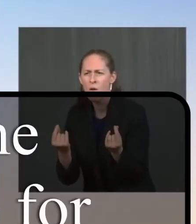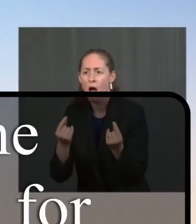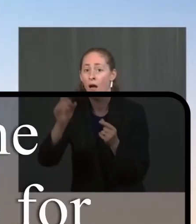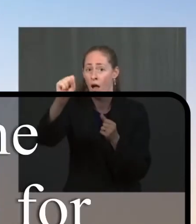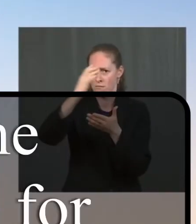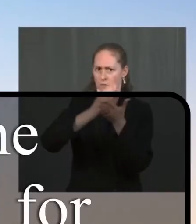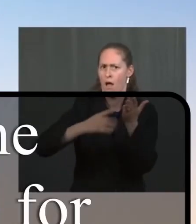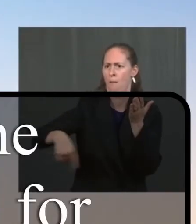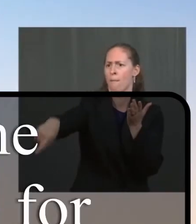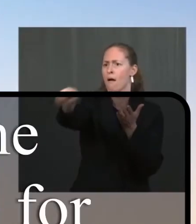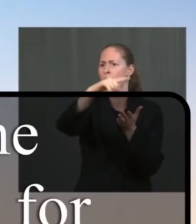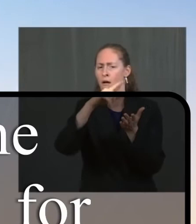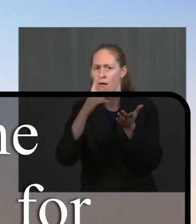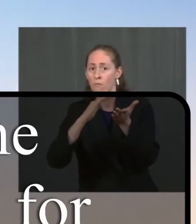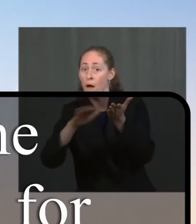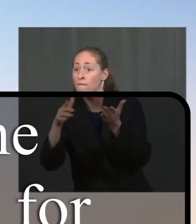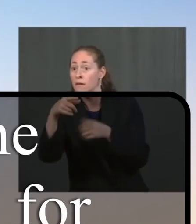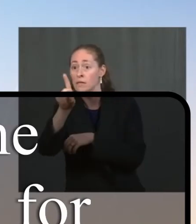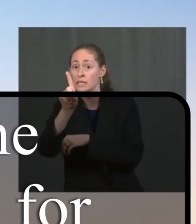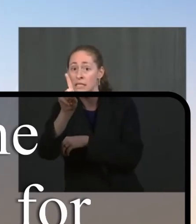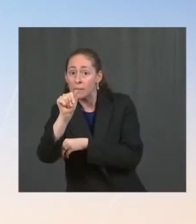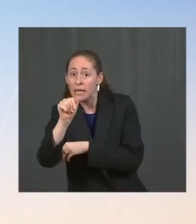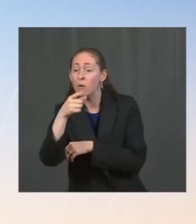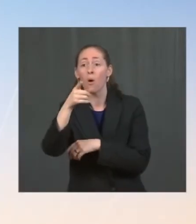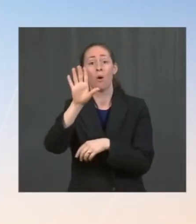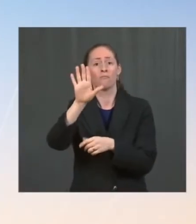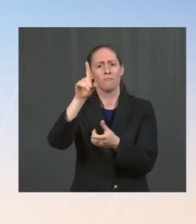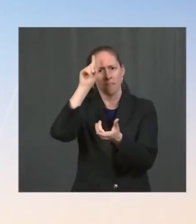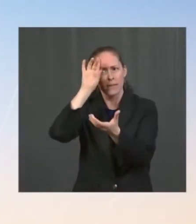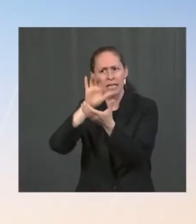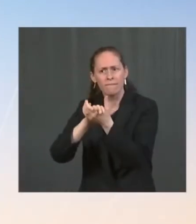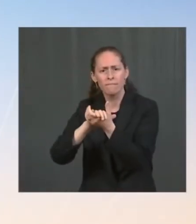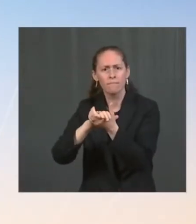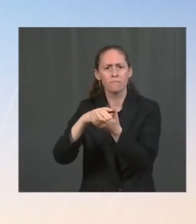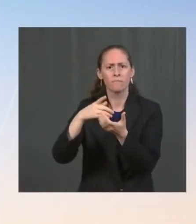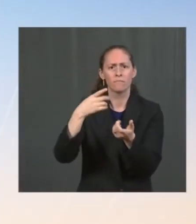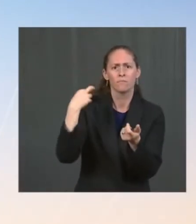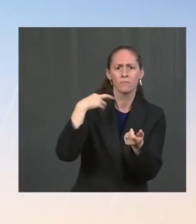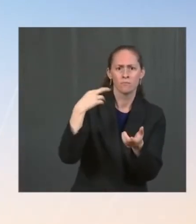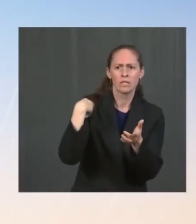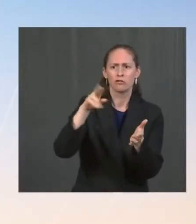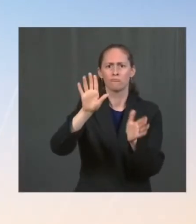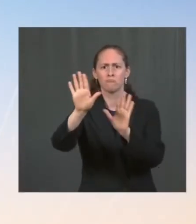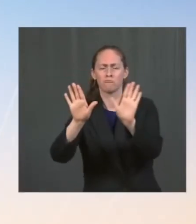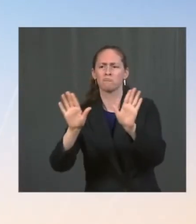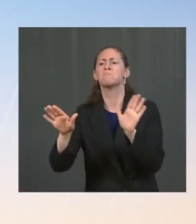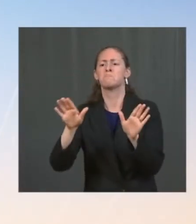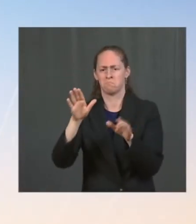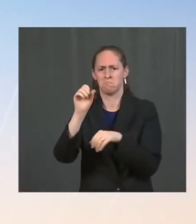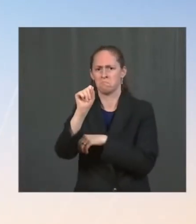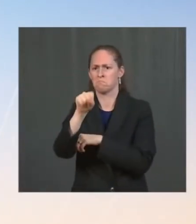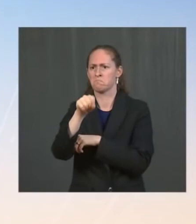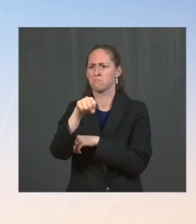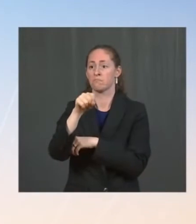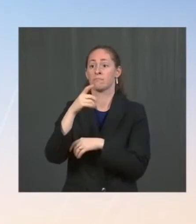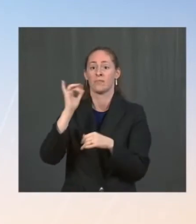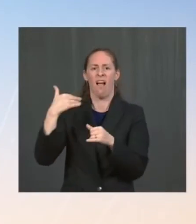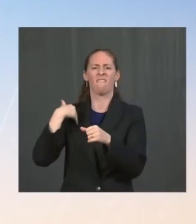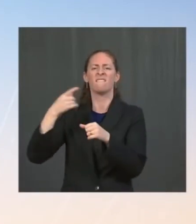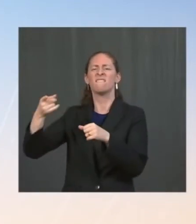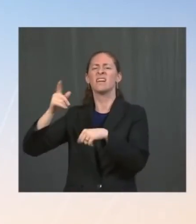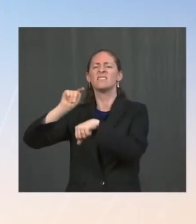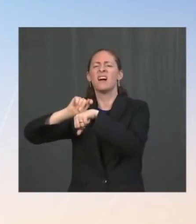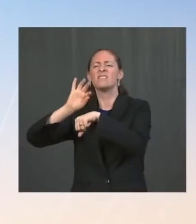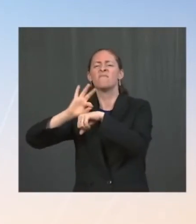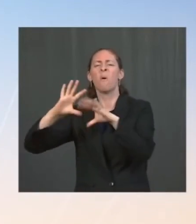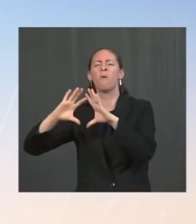seen the reporting on this, but let me just give you a few top lines of it. So how this will work is the task force, the interagency task force, will provide a ramp